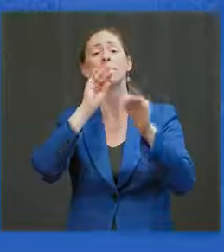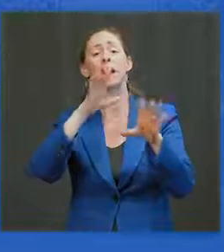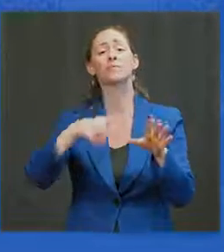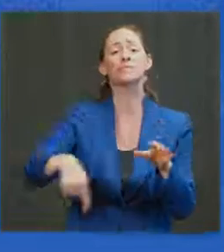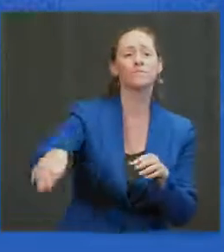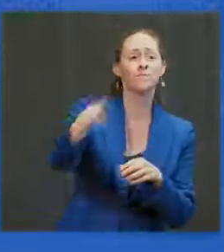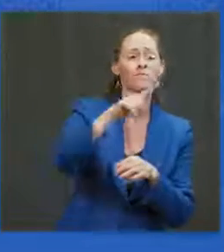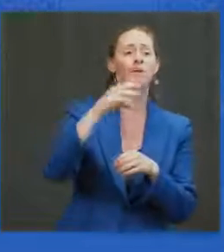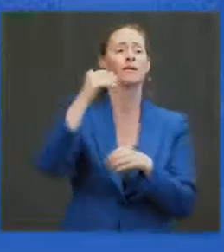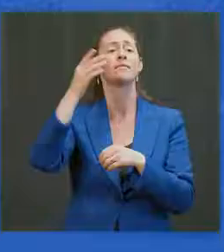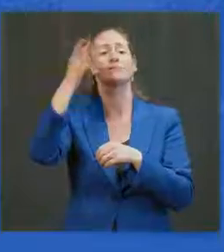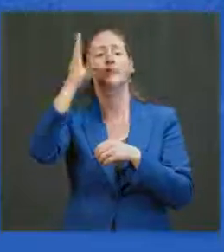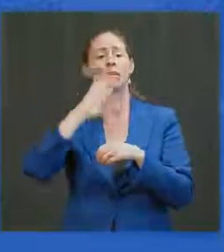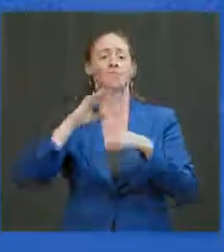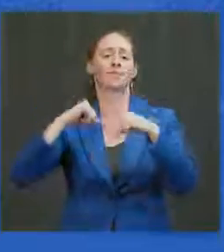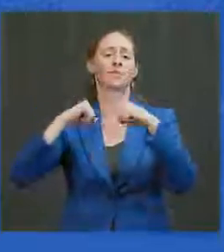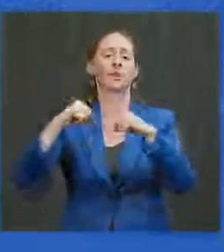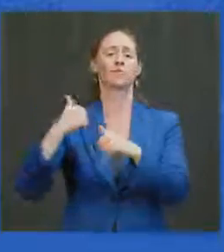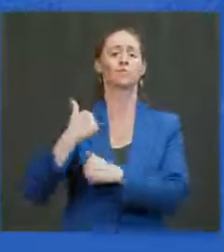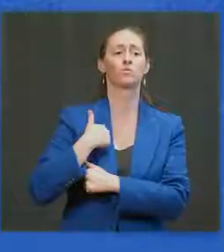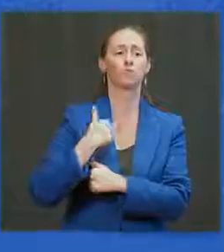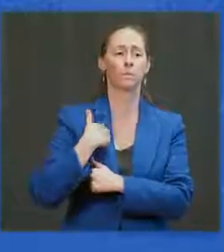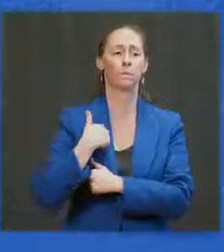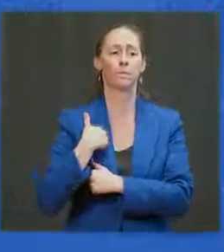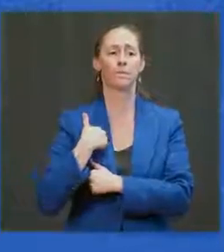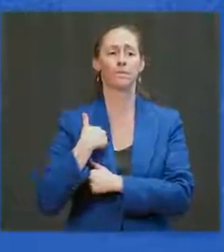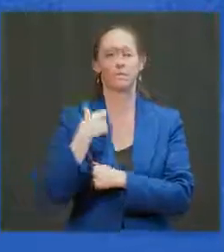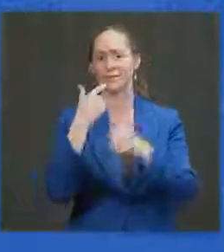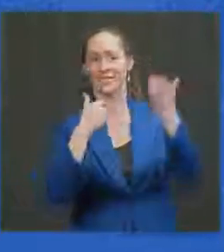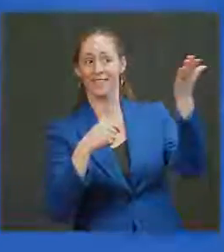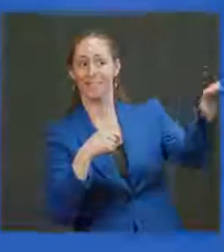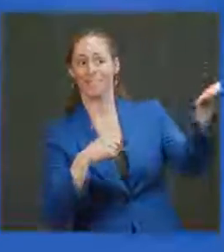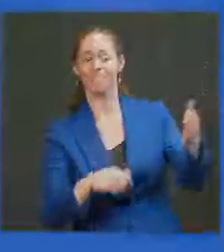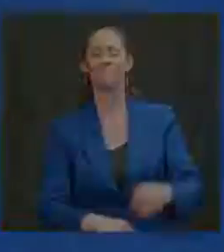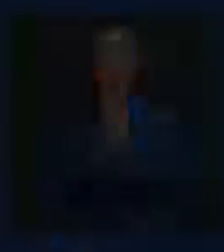diplomats and all those in harm's way. Thank you. Mr. President, can you guarantee every American will be